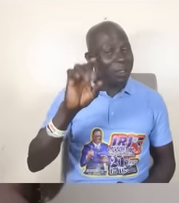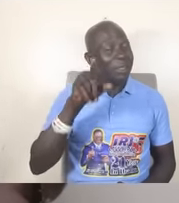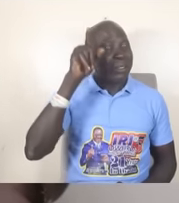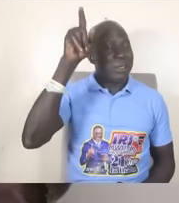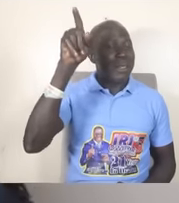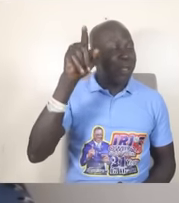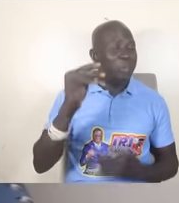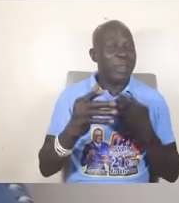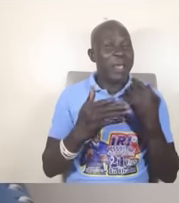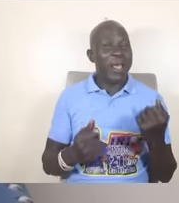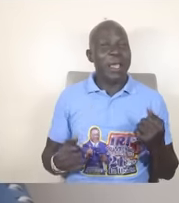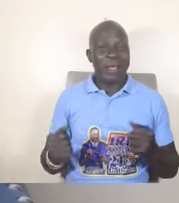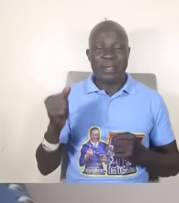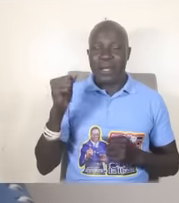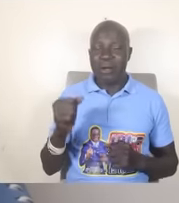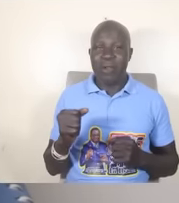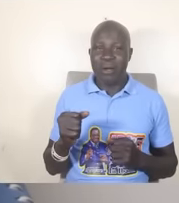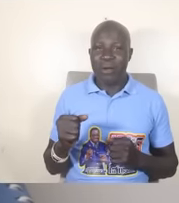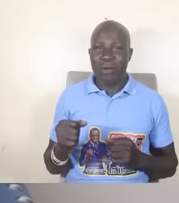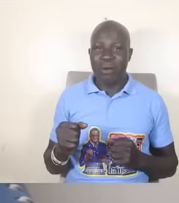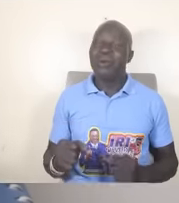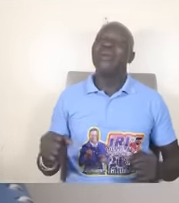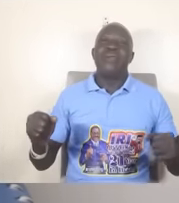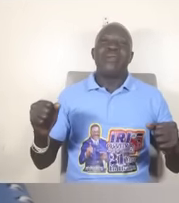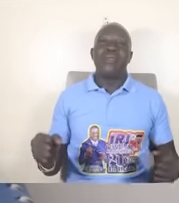fori ebi eje no